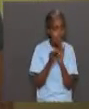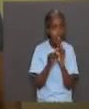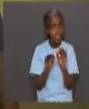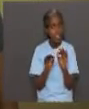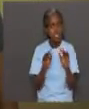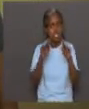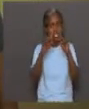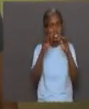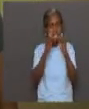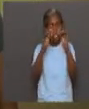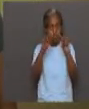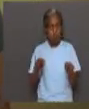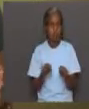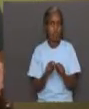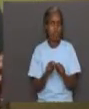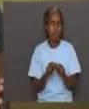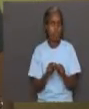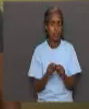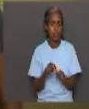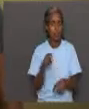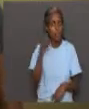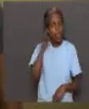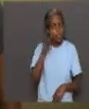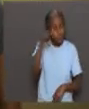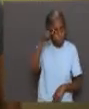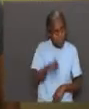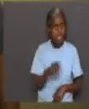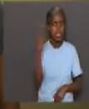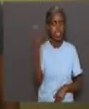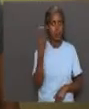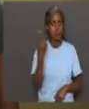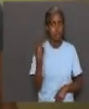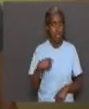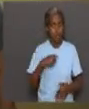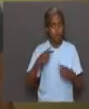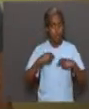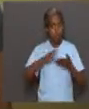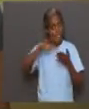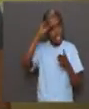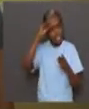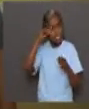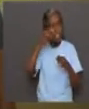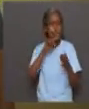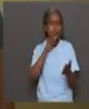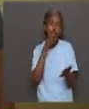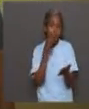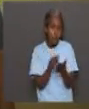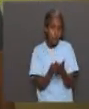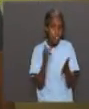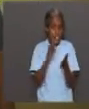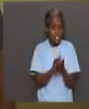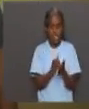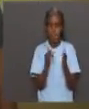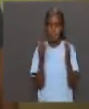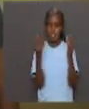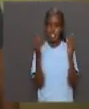certain quadrilateral. You must use what you have learned to prove that the